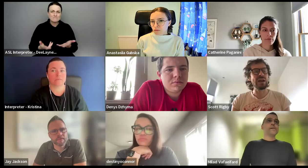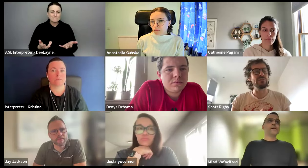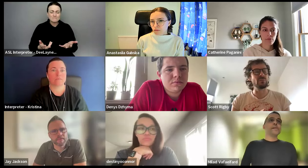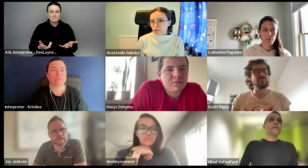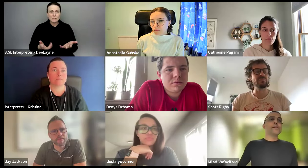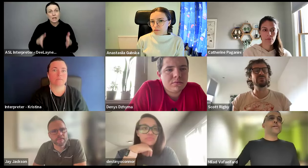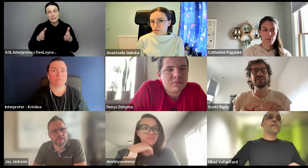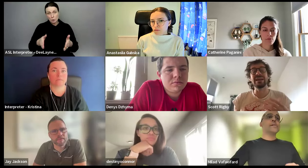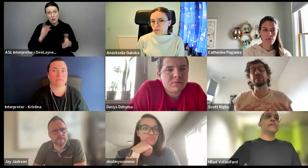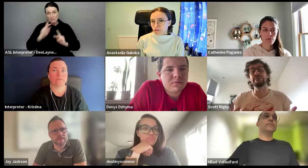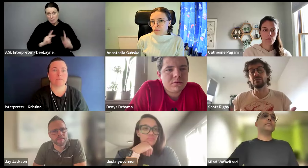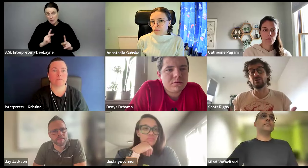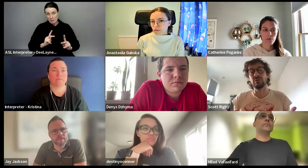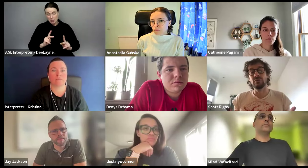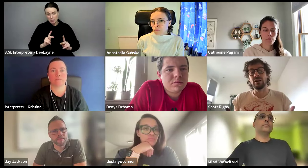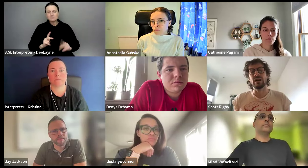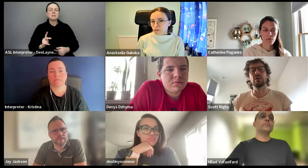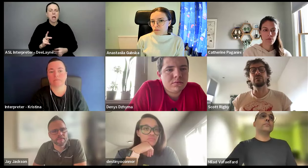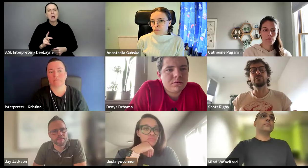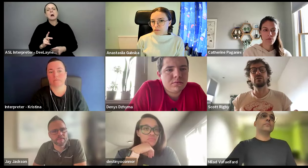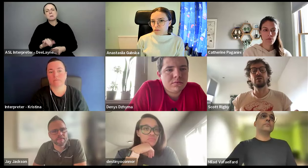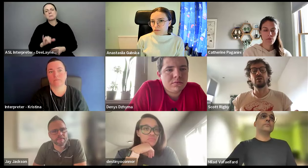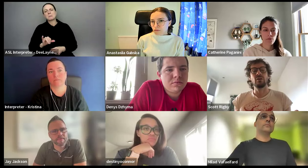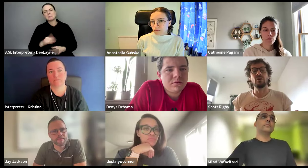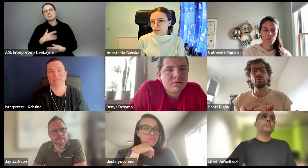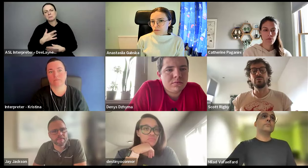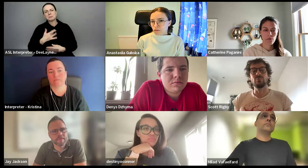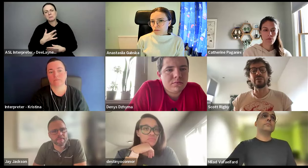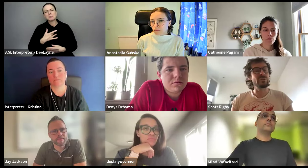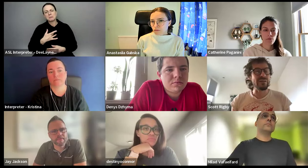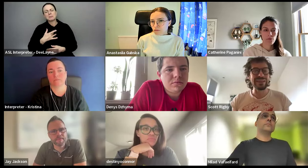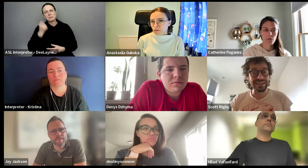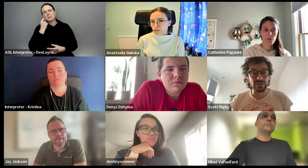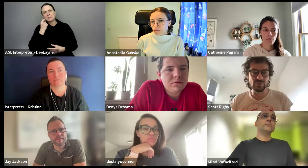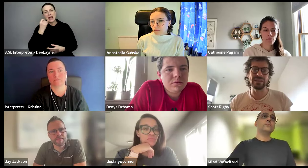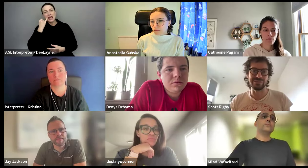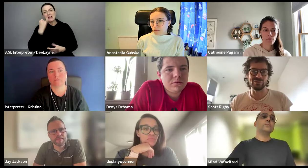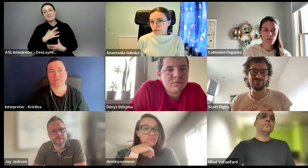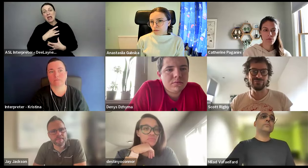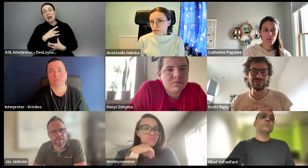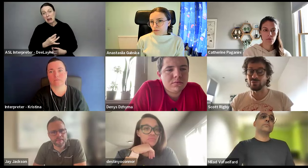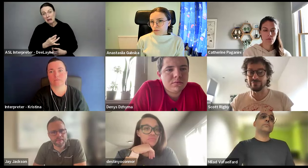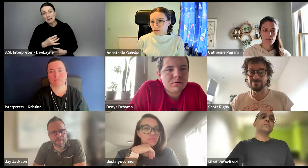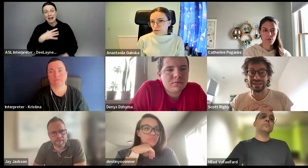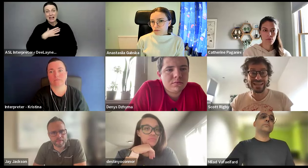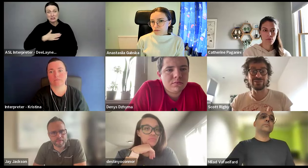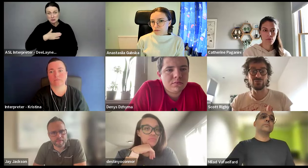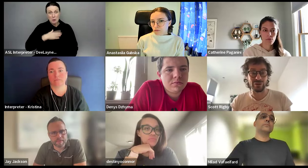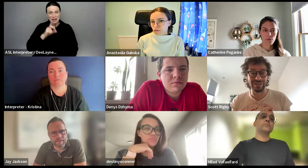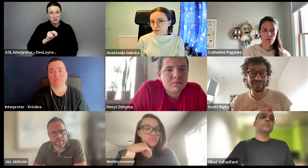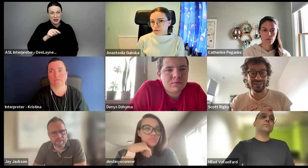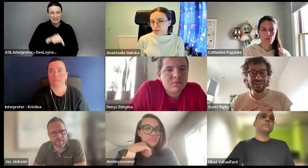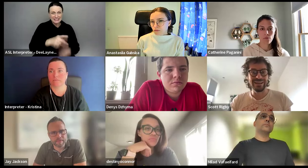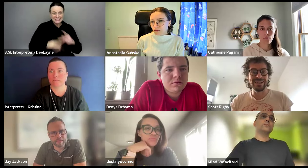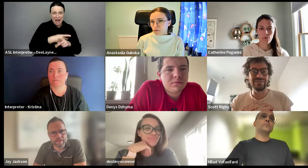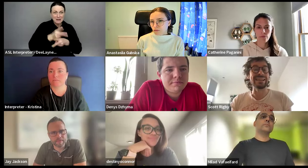it's a way for people to get a feel of whether or not they like doing this sort of maintainer